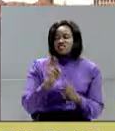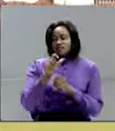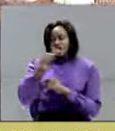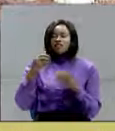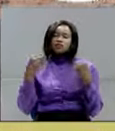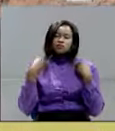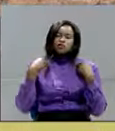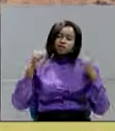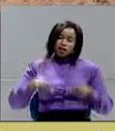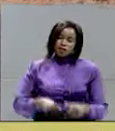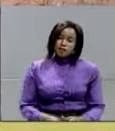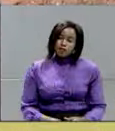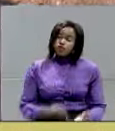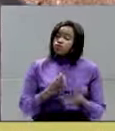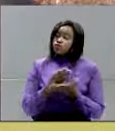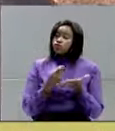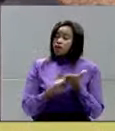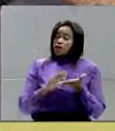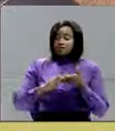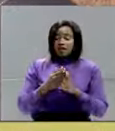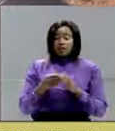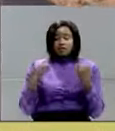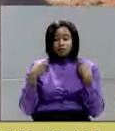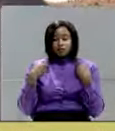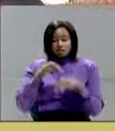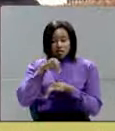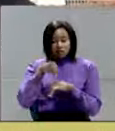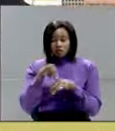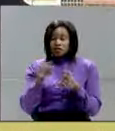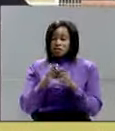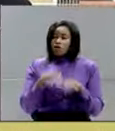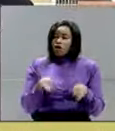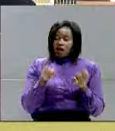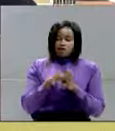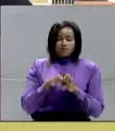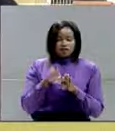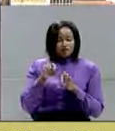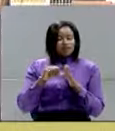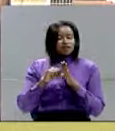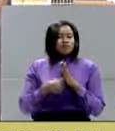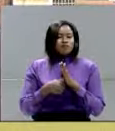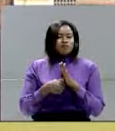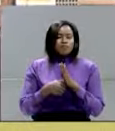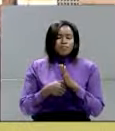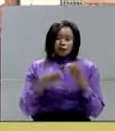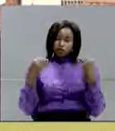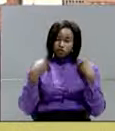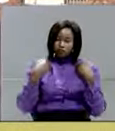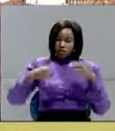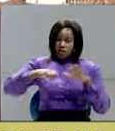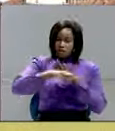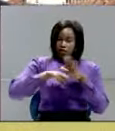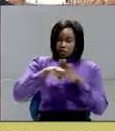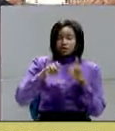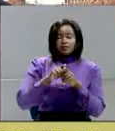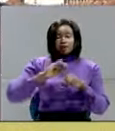a sporting nation, and we are building on that. A good sporting environment can only be created